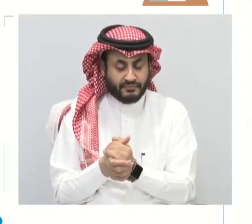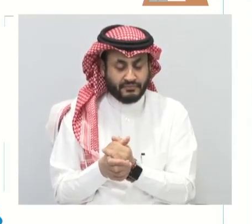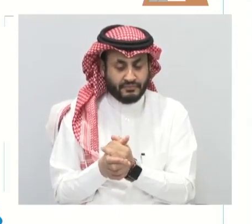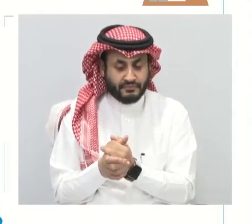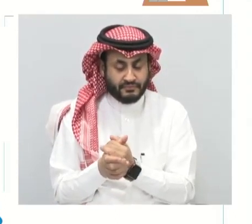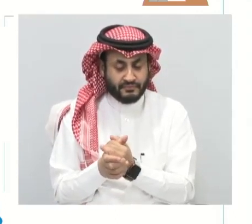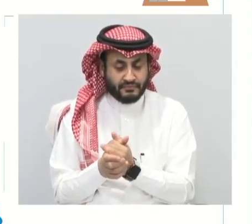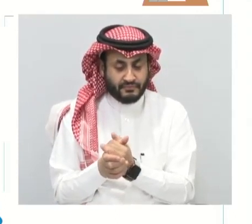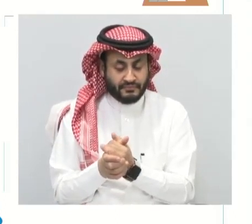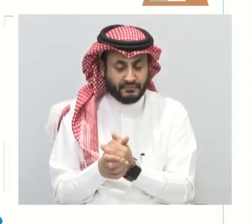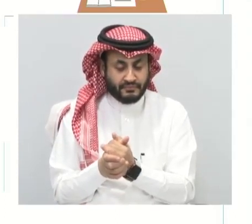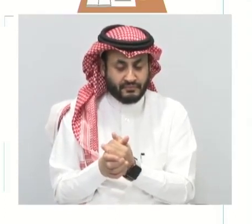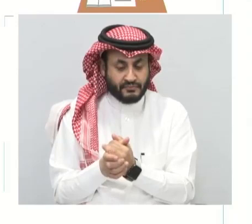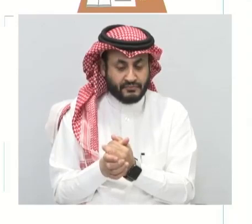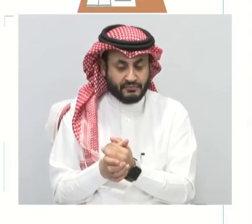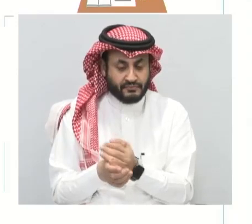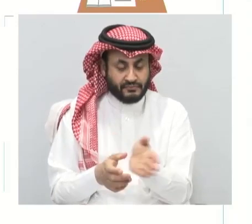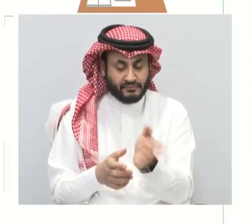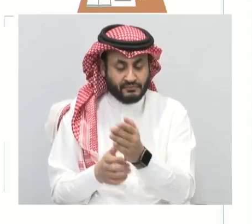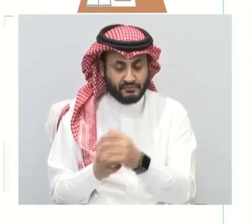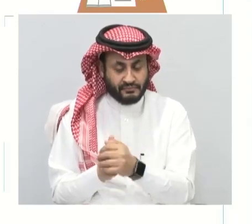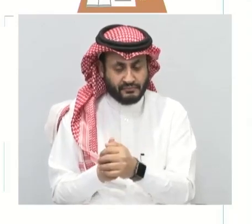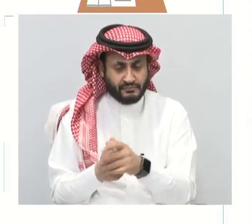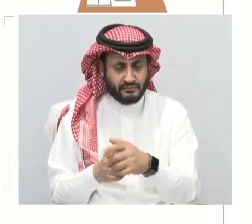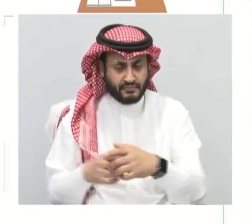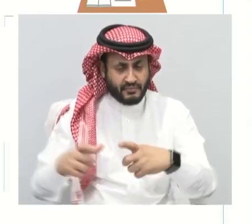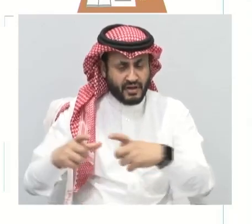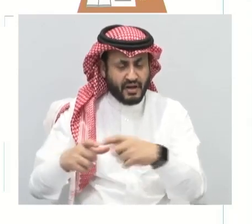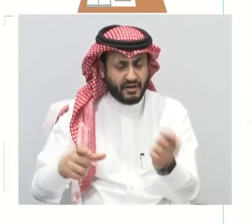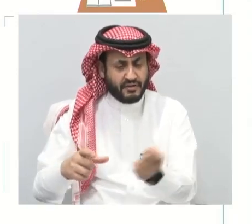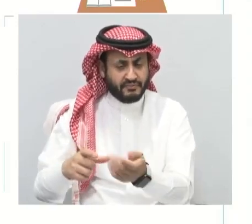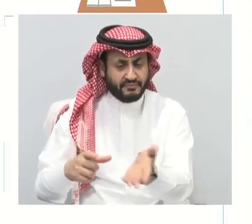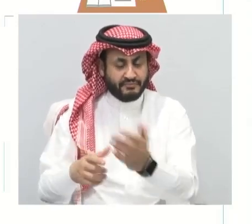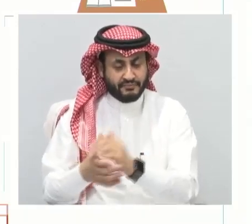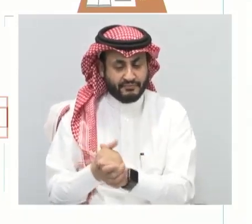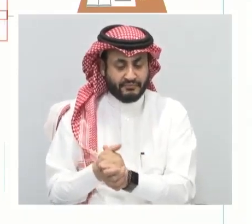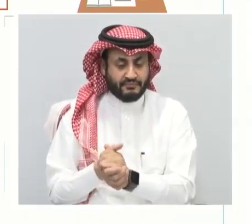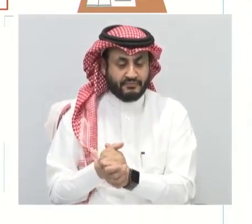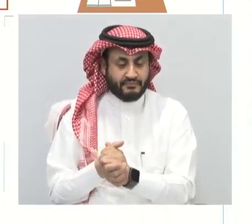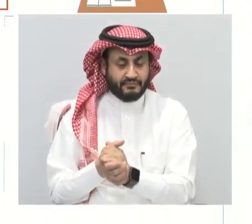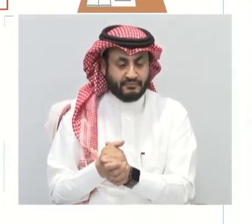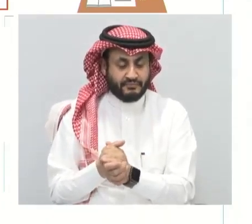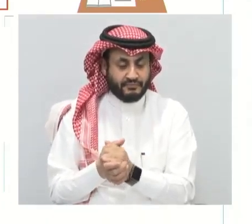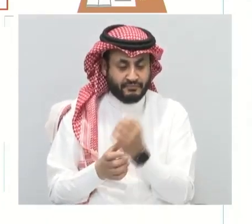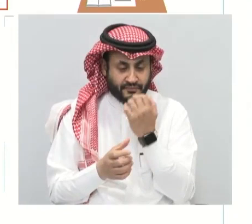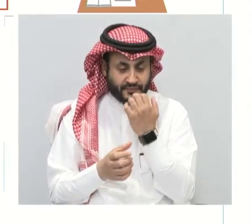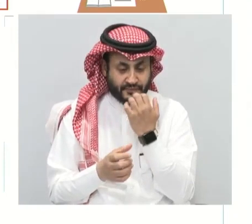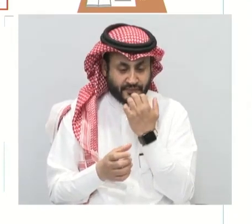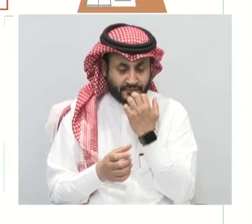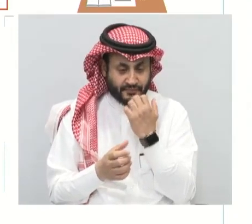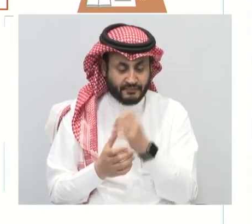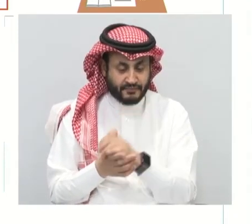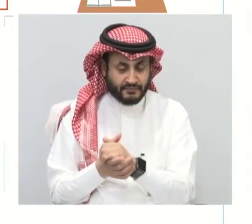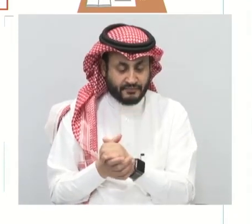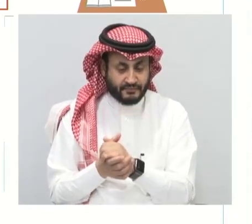bring them with him tomorrow. Okay, now we study the writing section, the writing corner